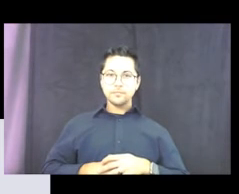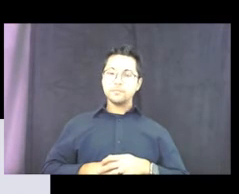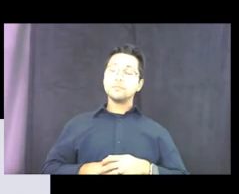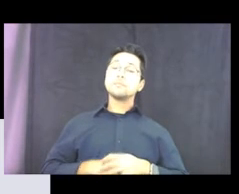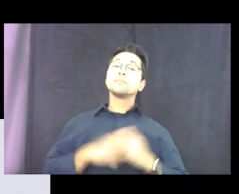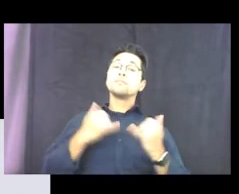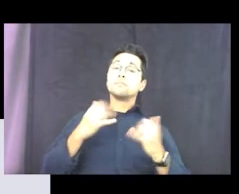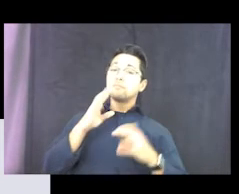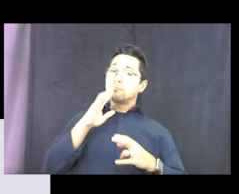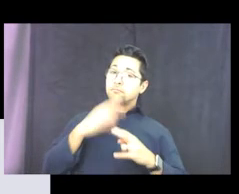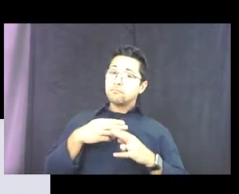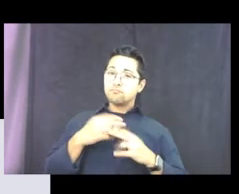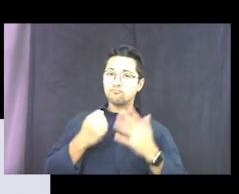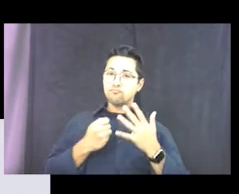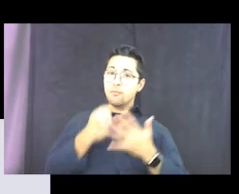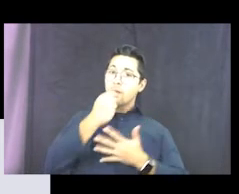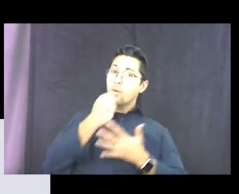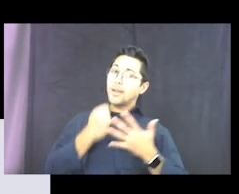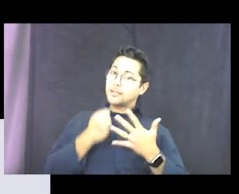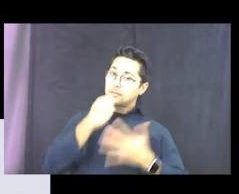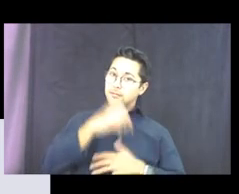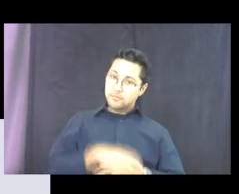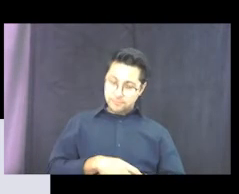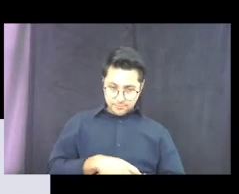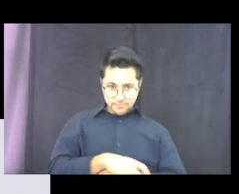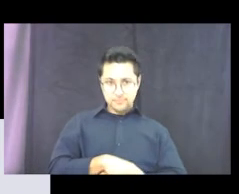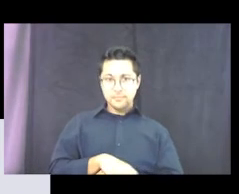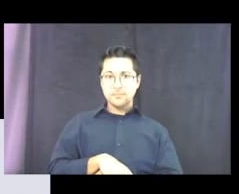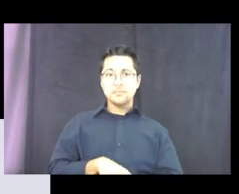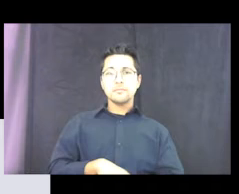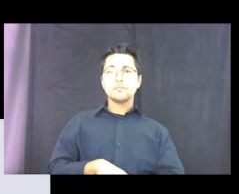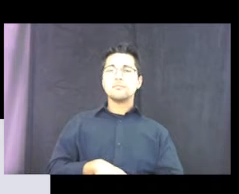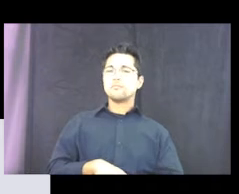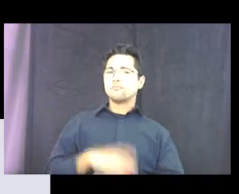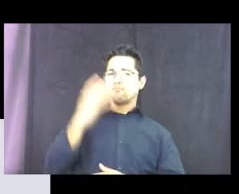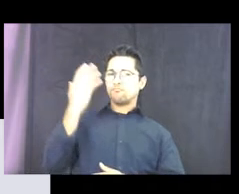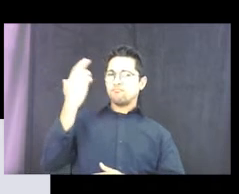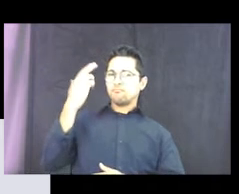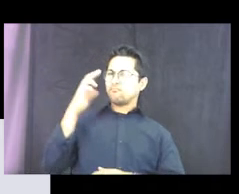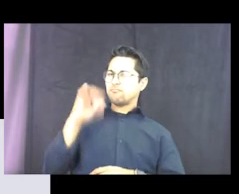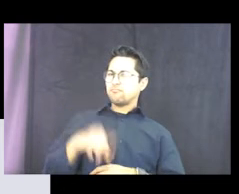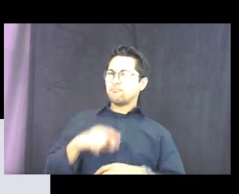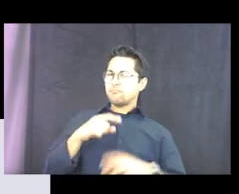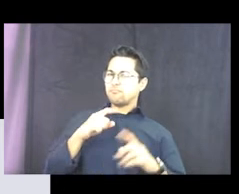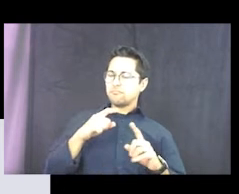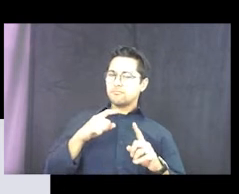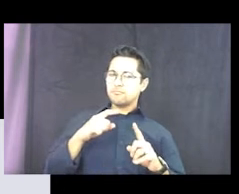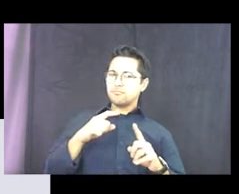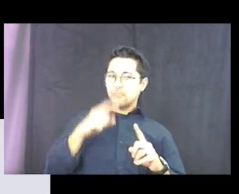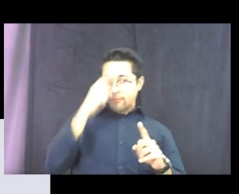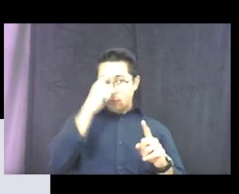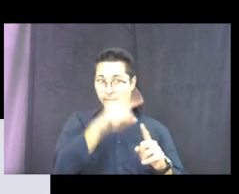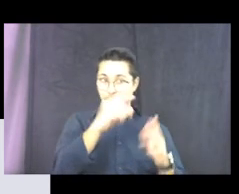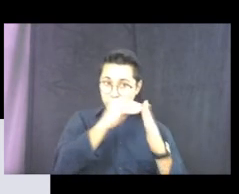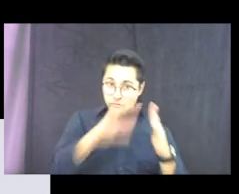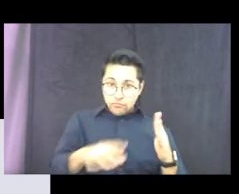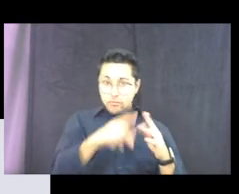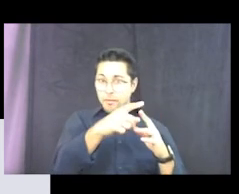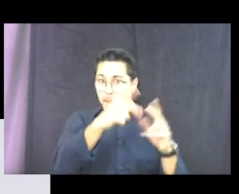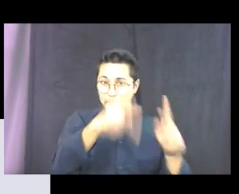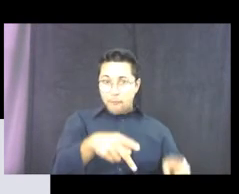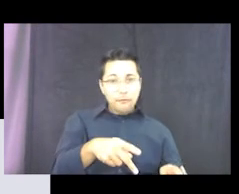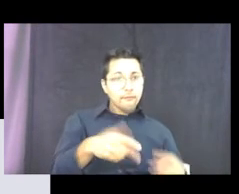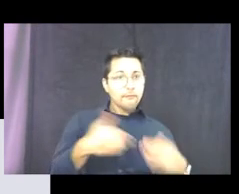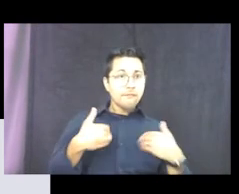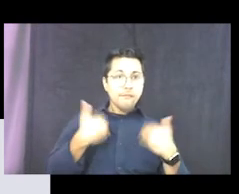So let's talk more about priorities, because that has to come with that student or that individual, young